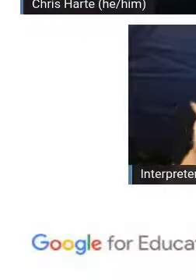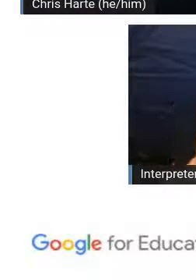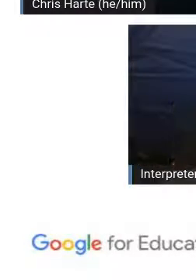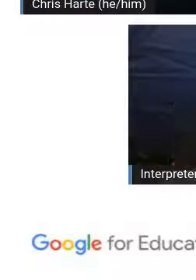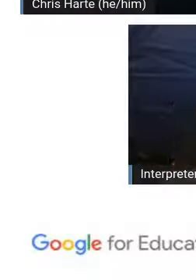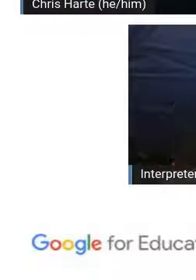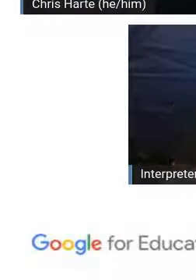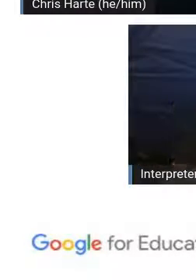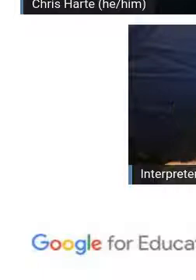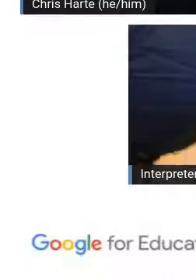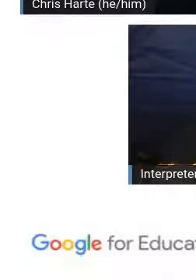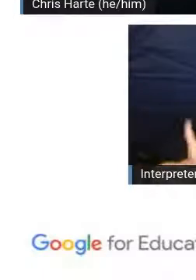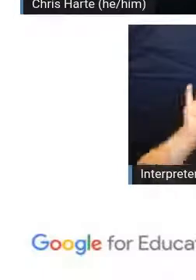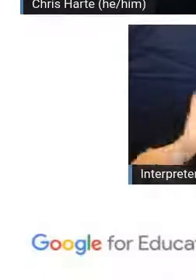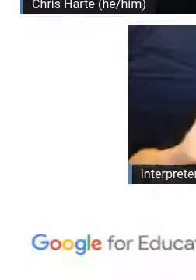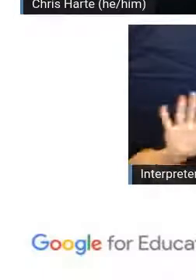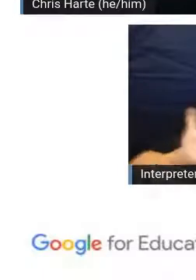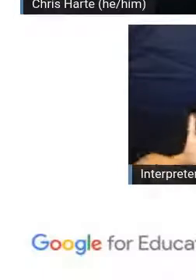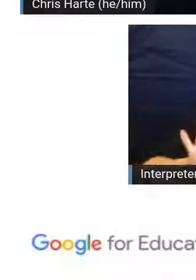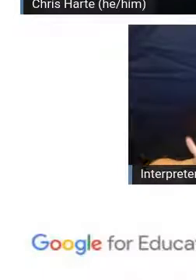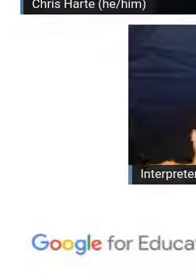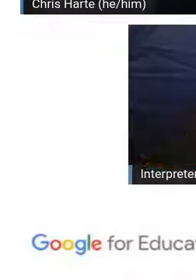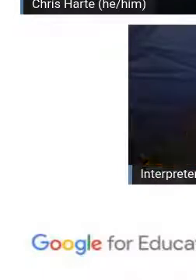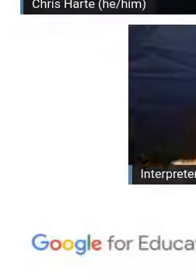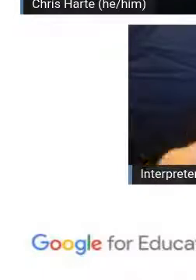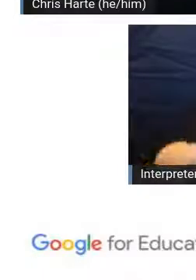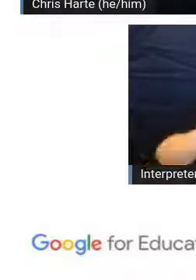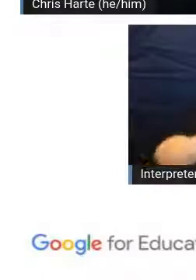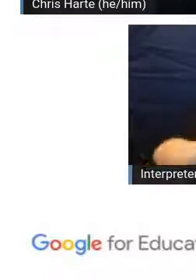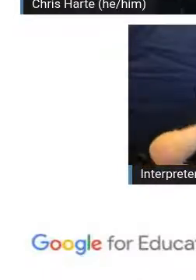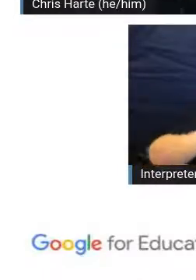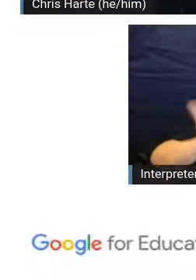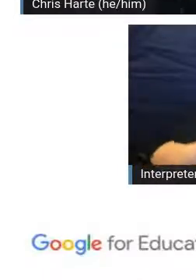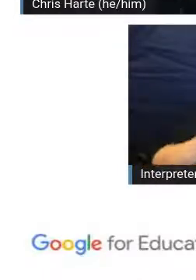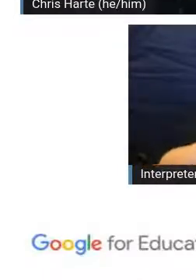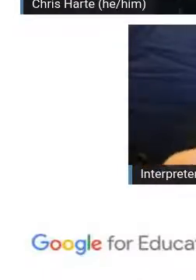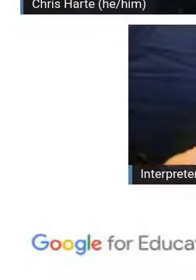Awkward wave time. Thank you so much for hanging around. Take care. See you.